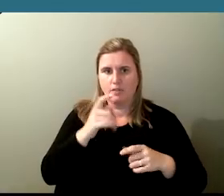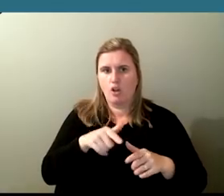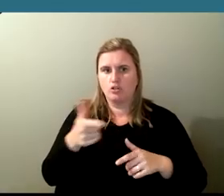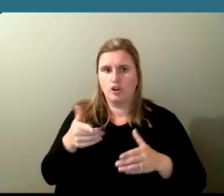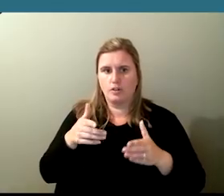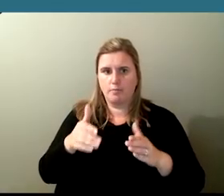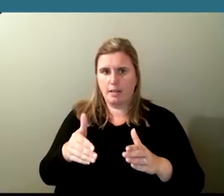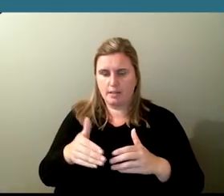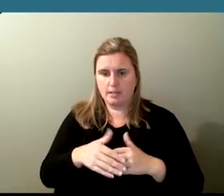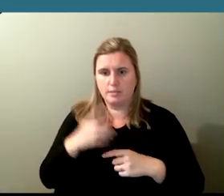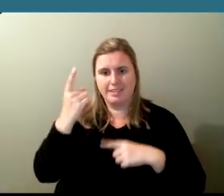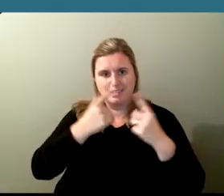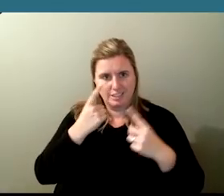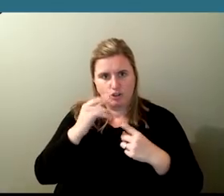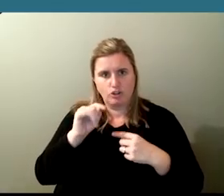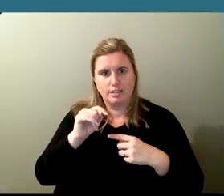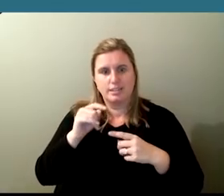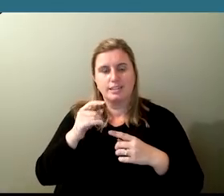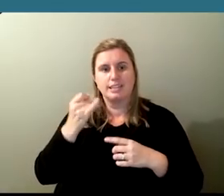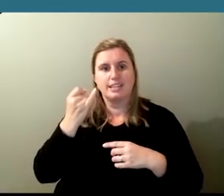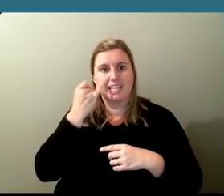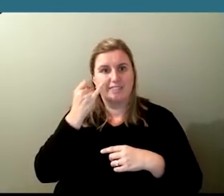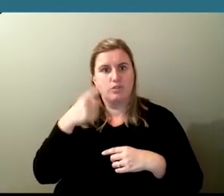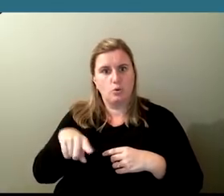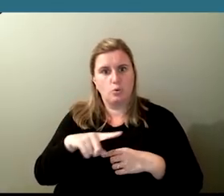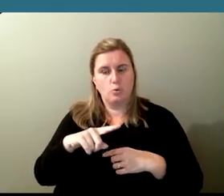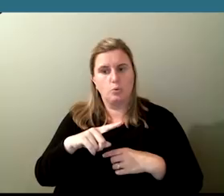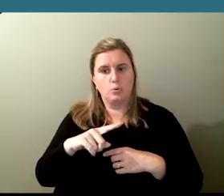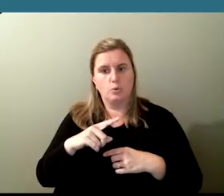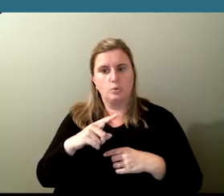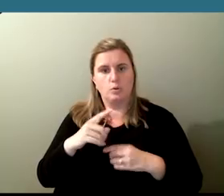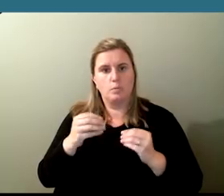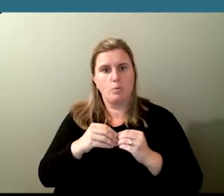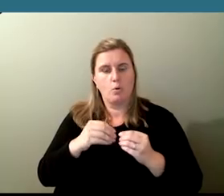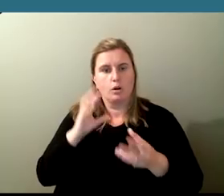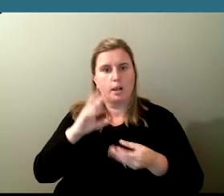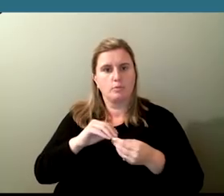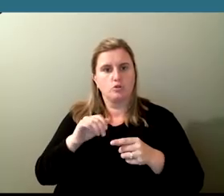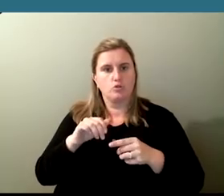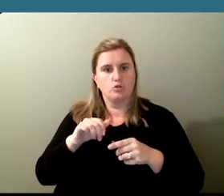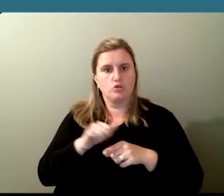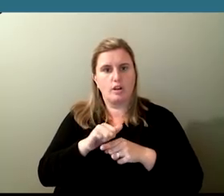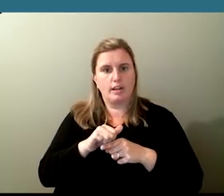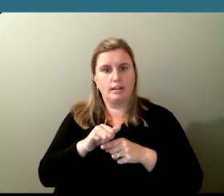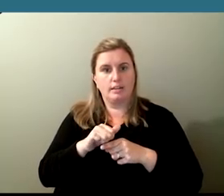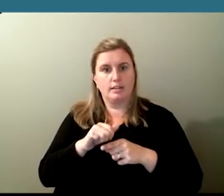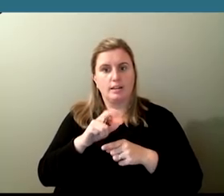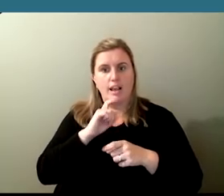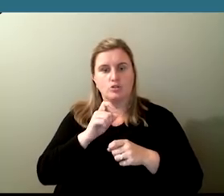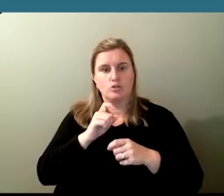methods, consider it, especially if more comprehensive training strategies may actually pose